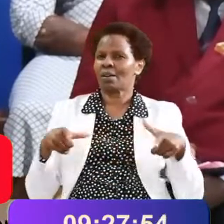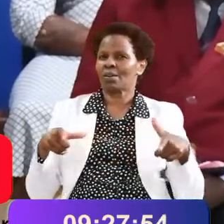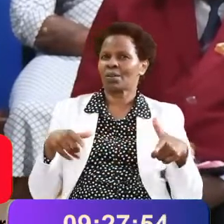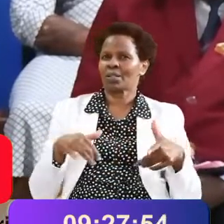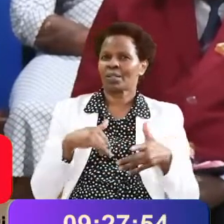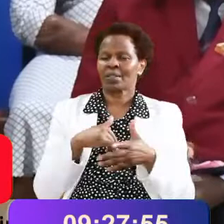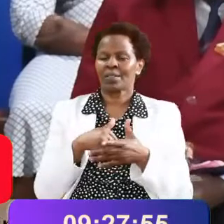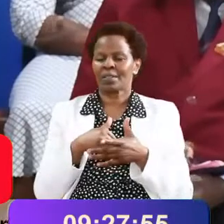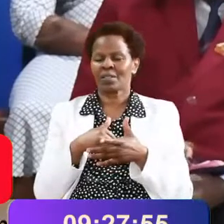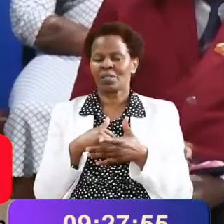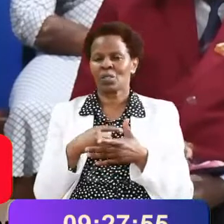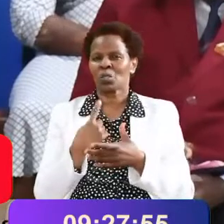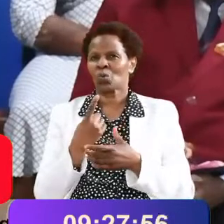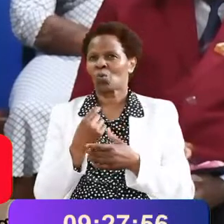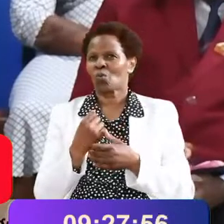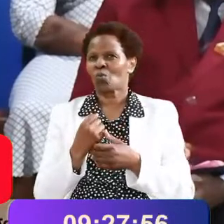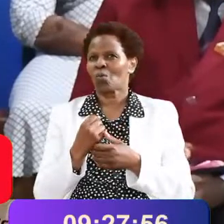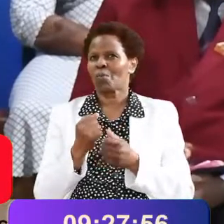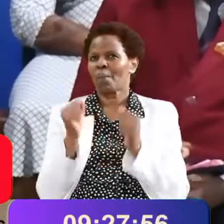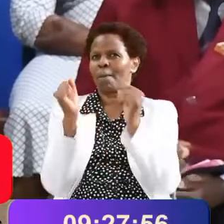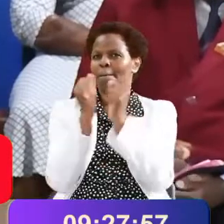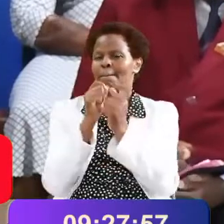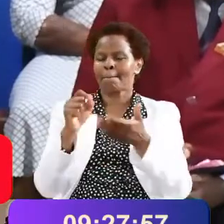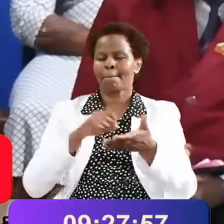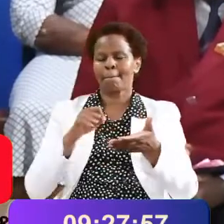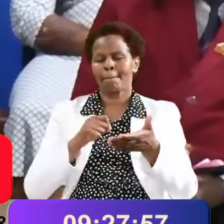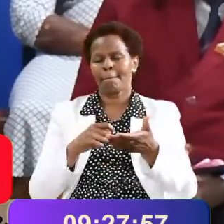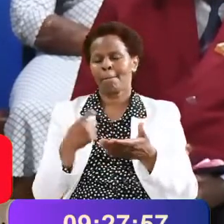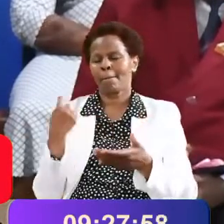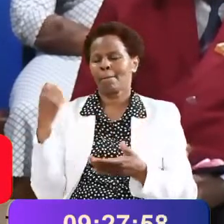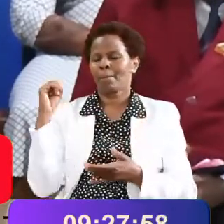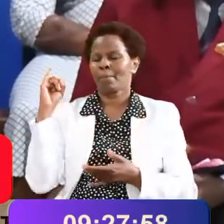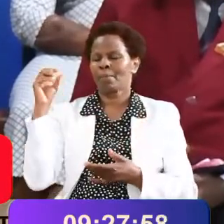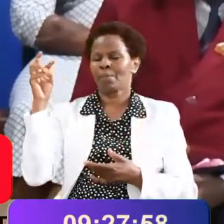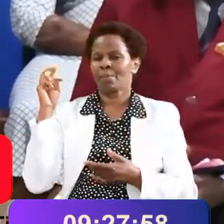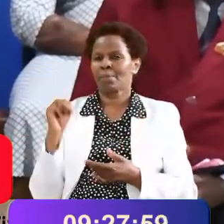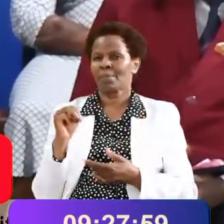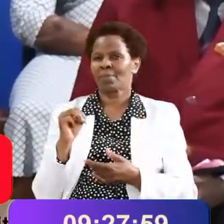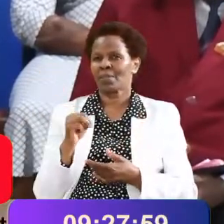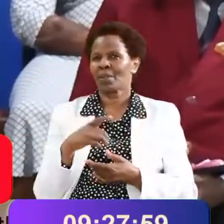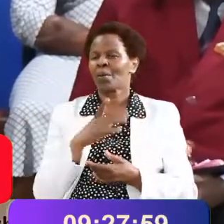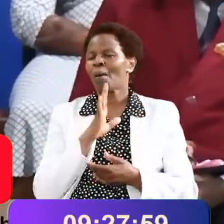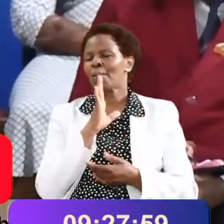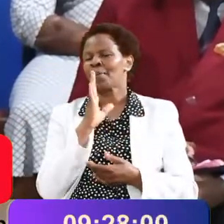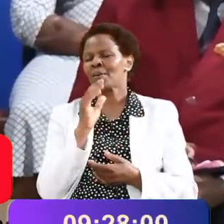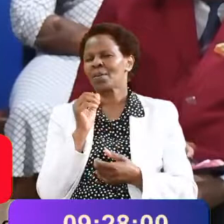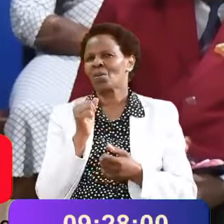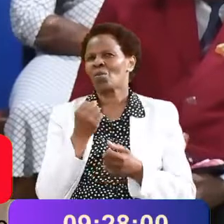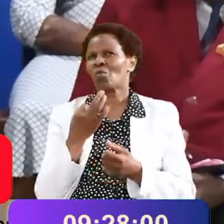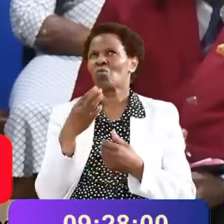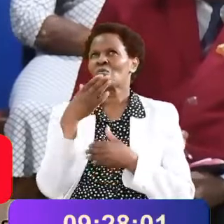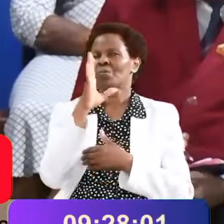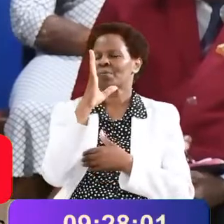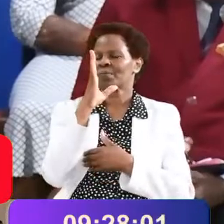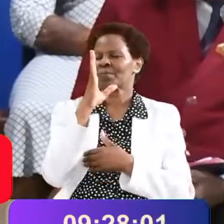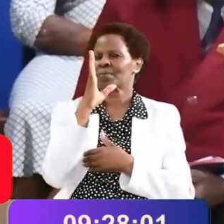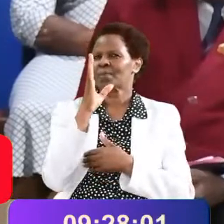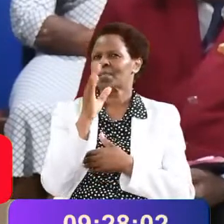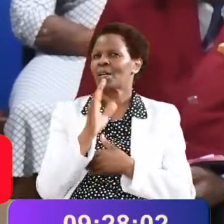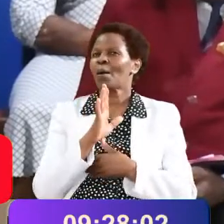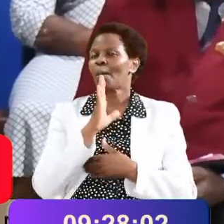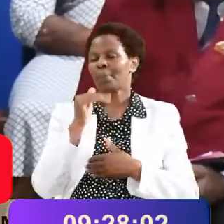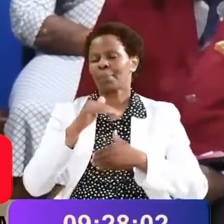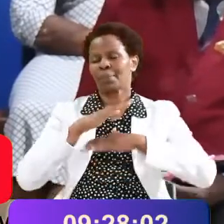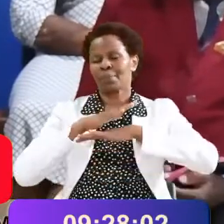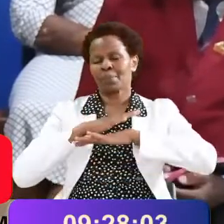godliness, Paul has written to Timothy and says, train yourself to be godly, we can also learn to be content. And when